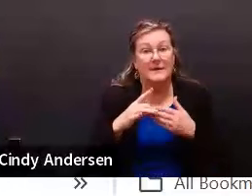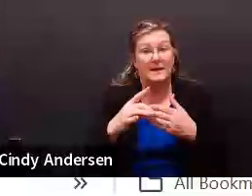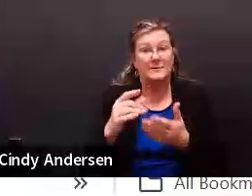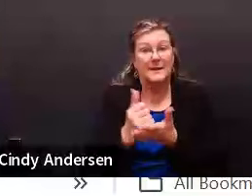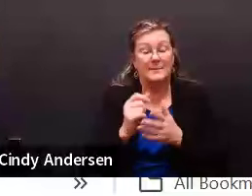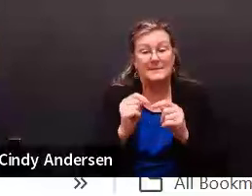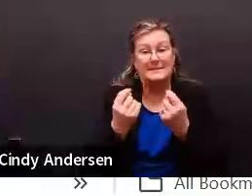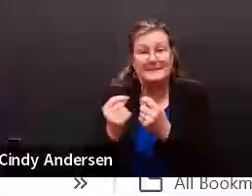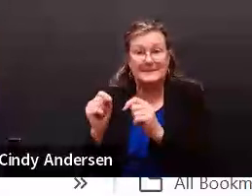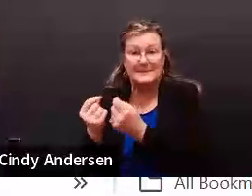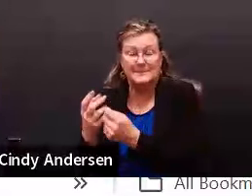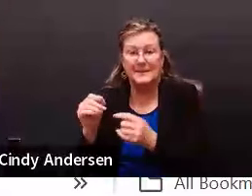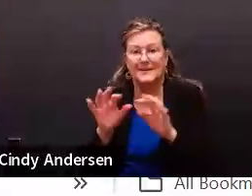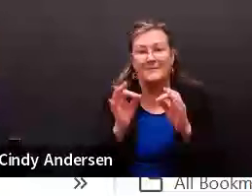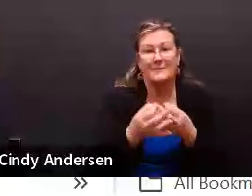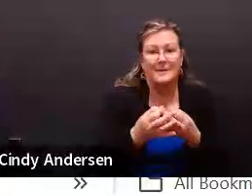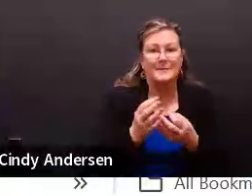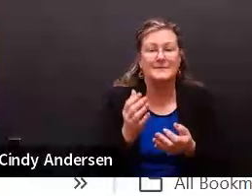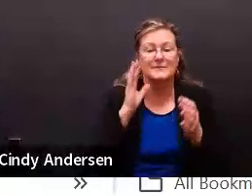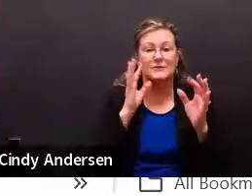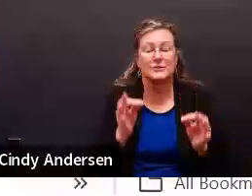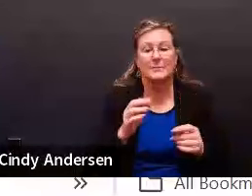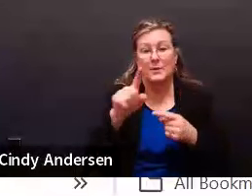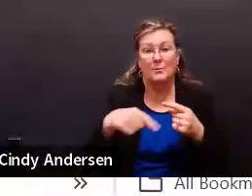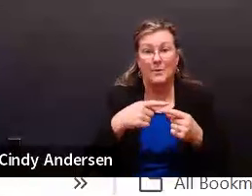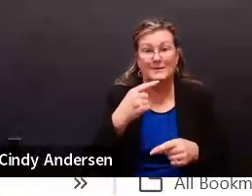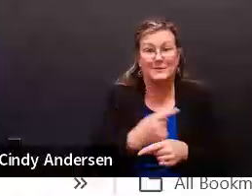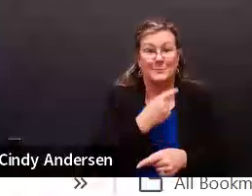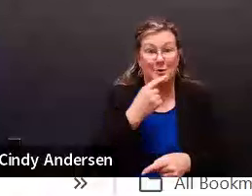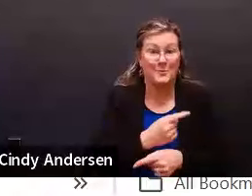and families how to determine when it's appropriate to